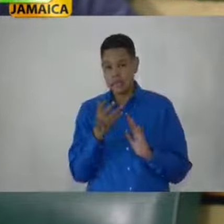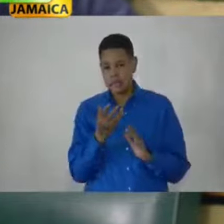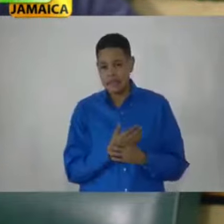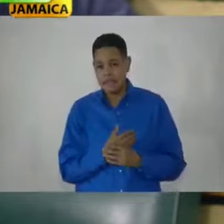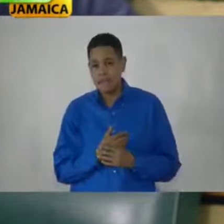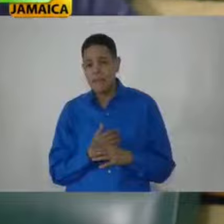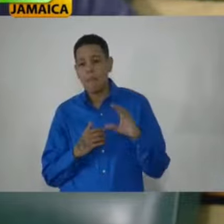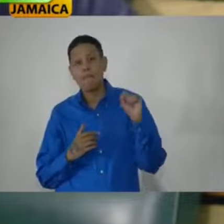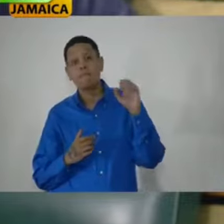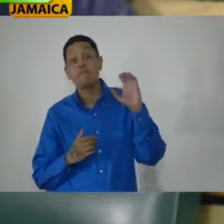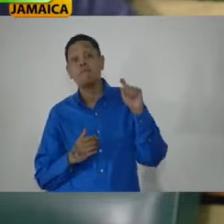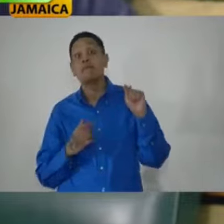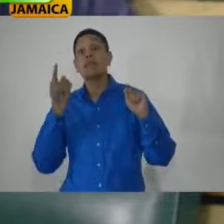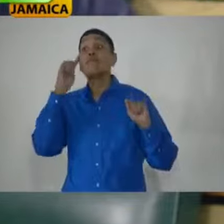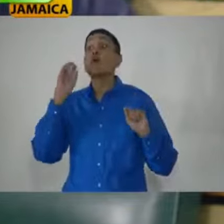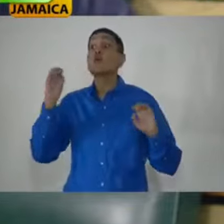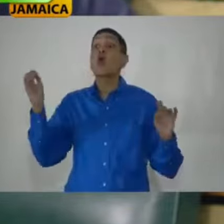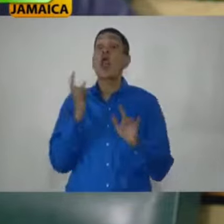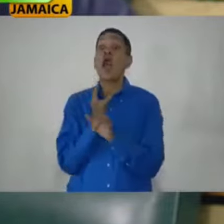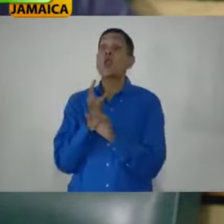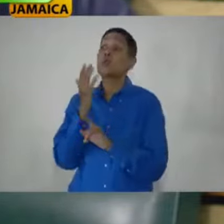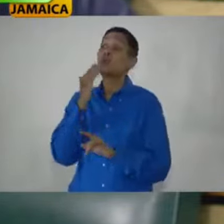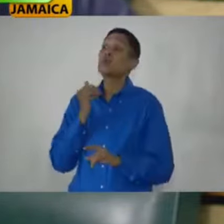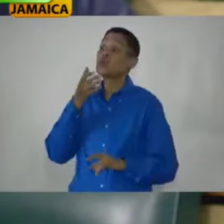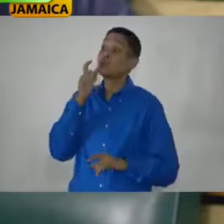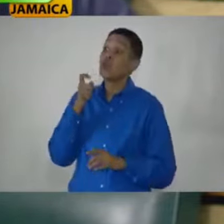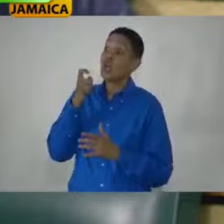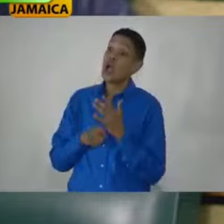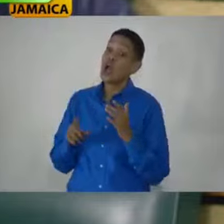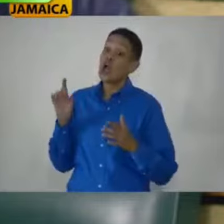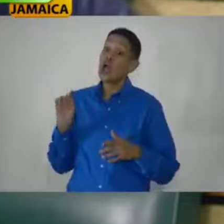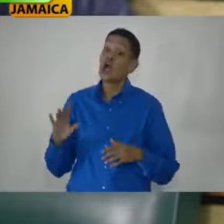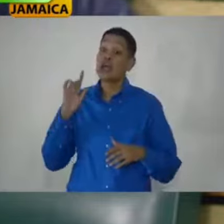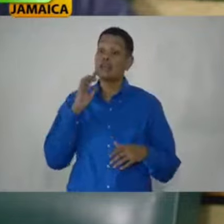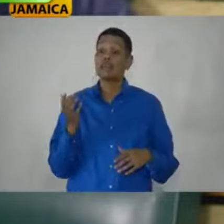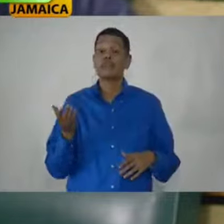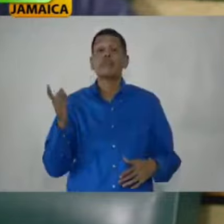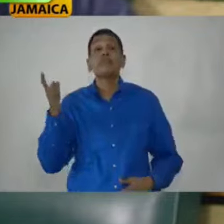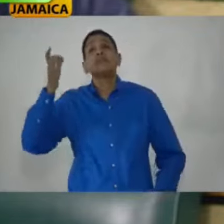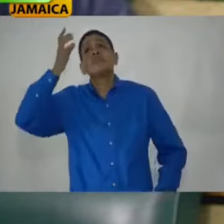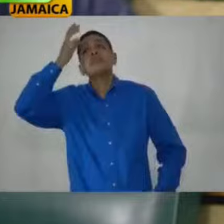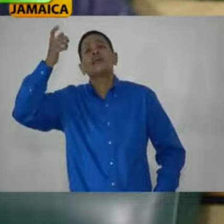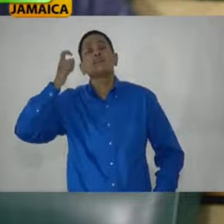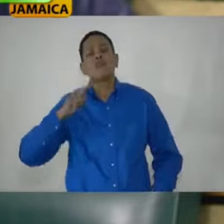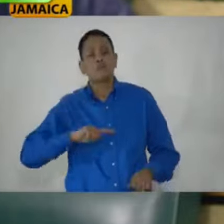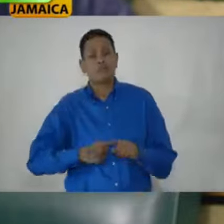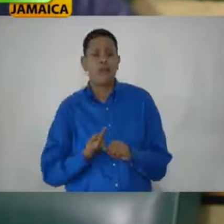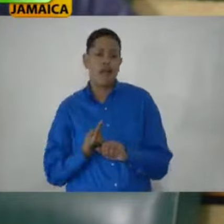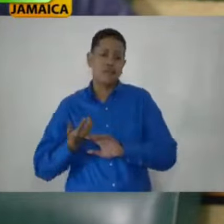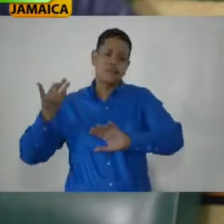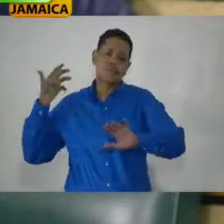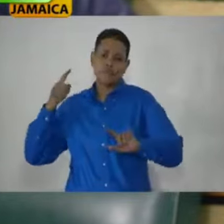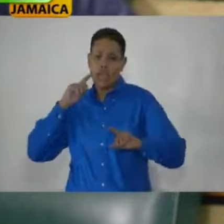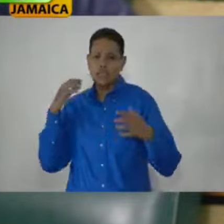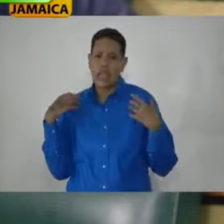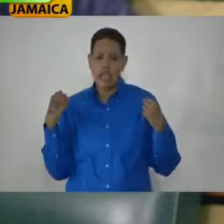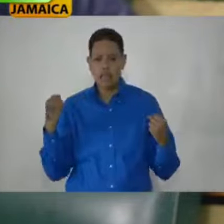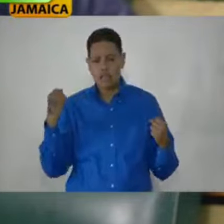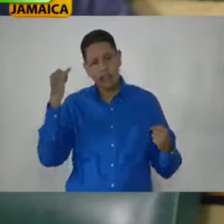The SCT on non-alcoholic sweetened beverages was conceived from the very beginning as a health